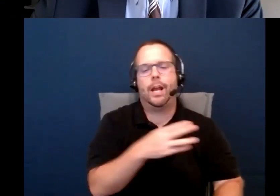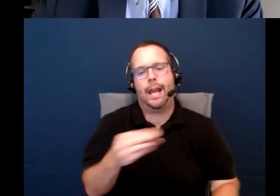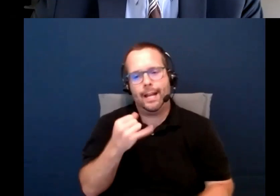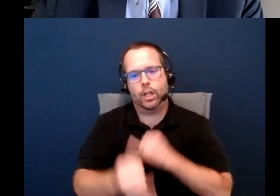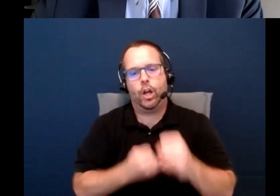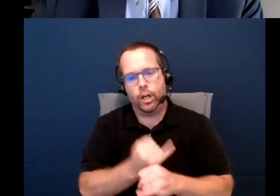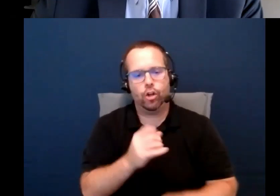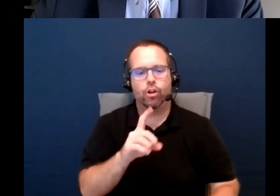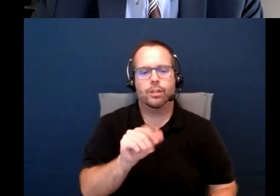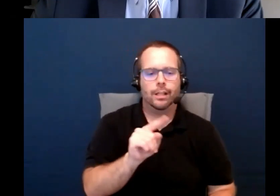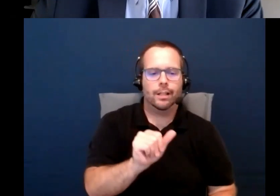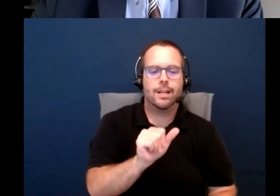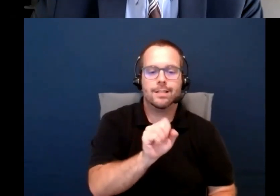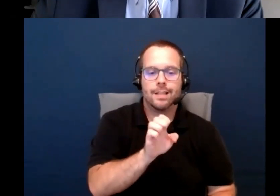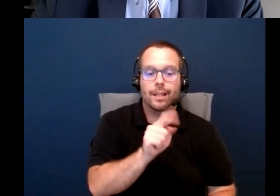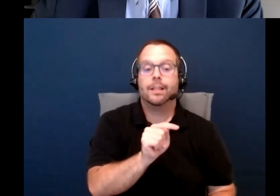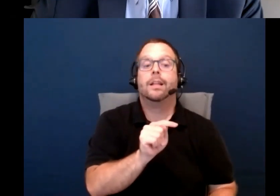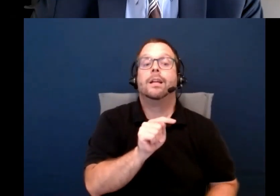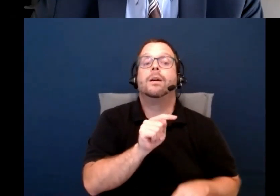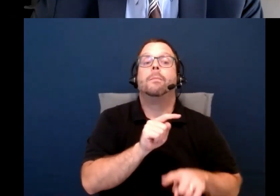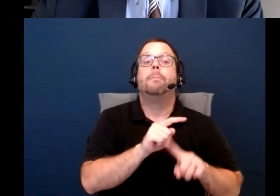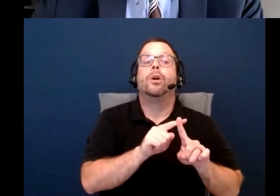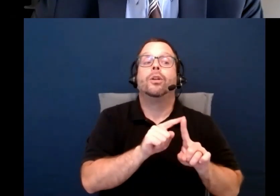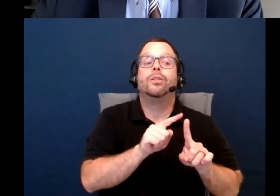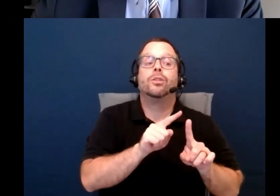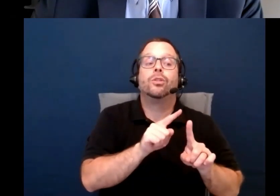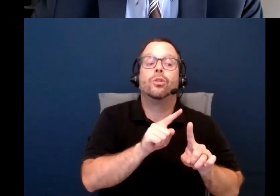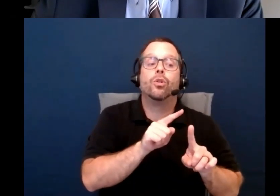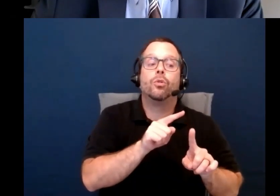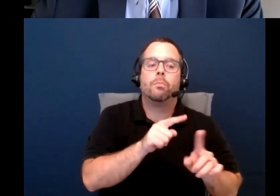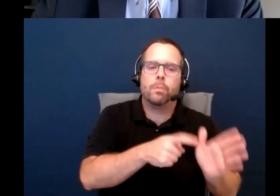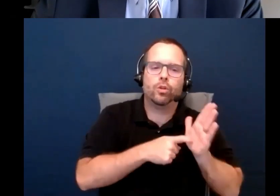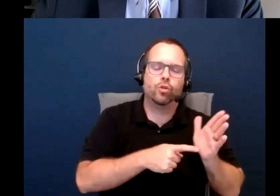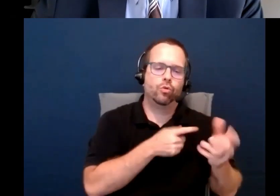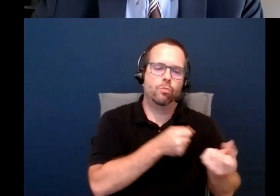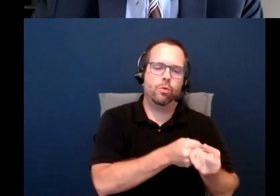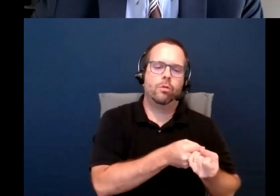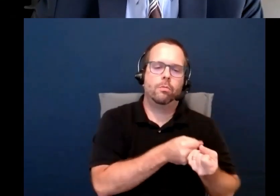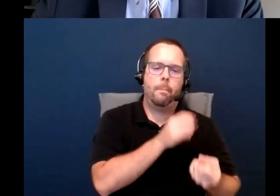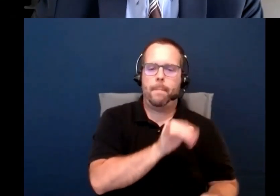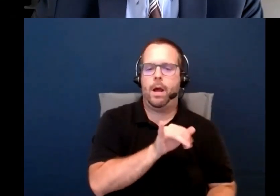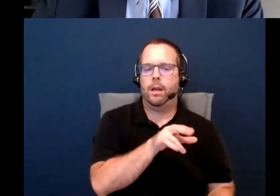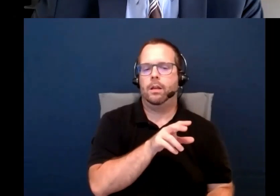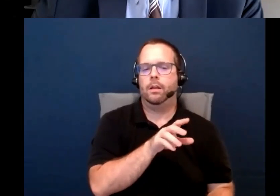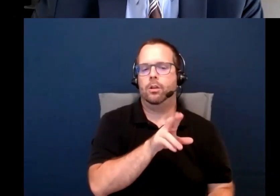supported by the U.S. The other thing is that